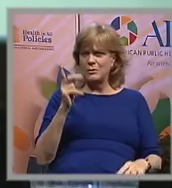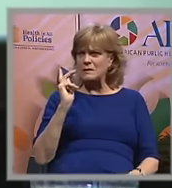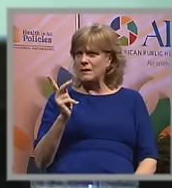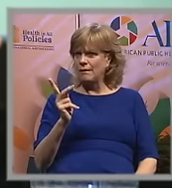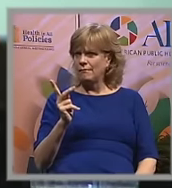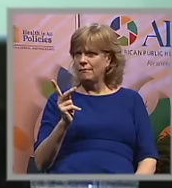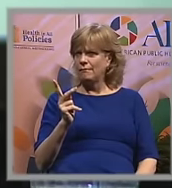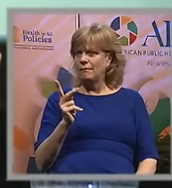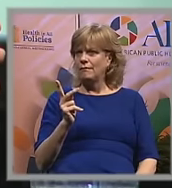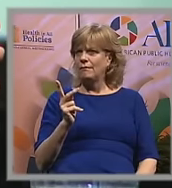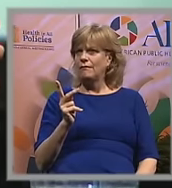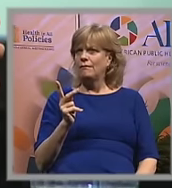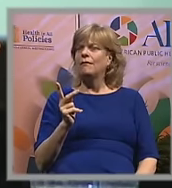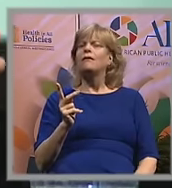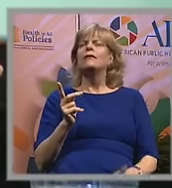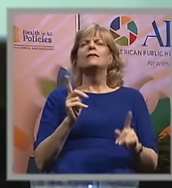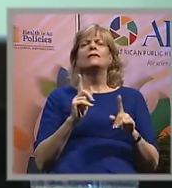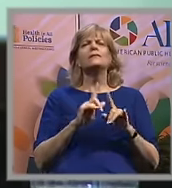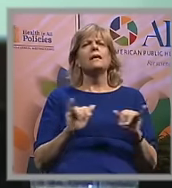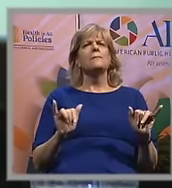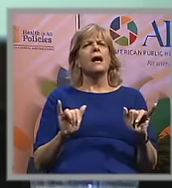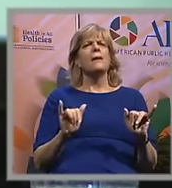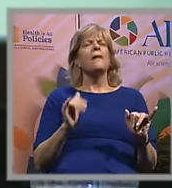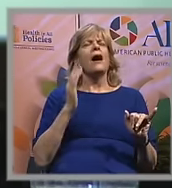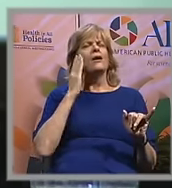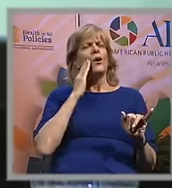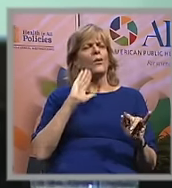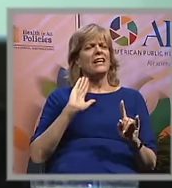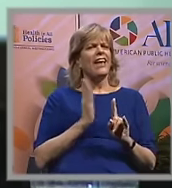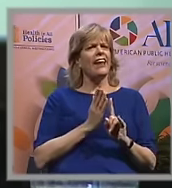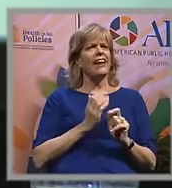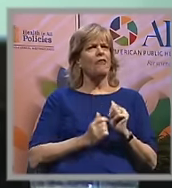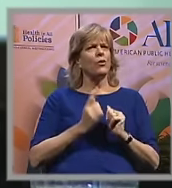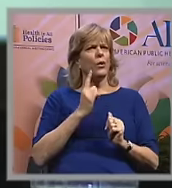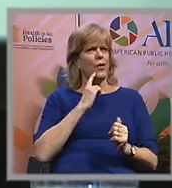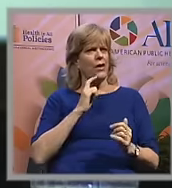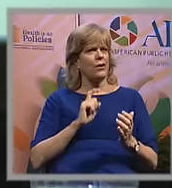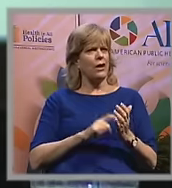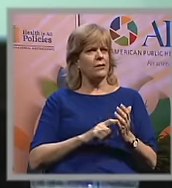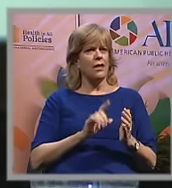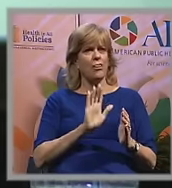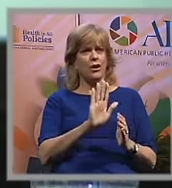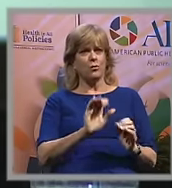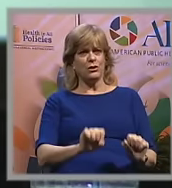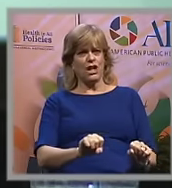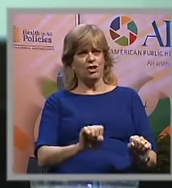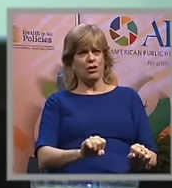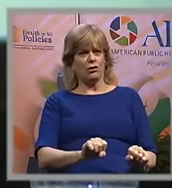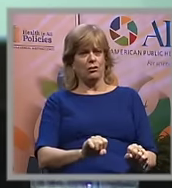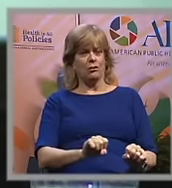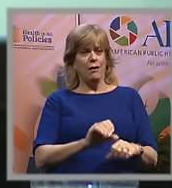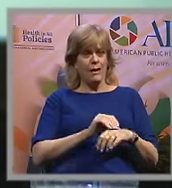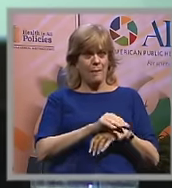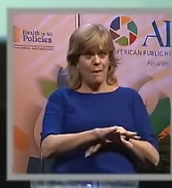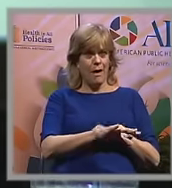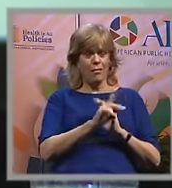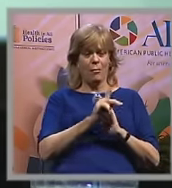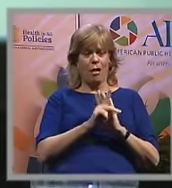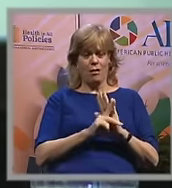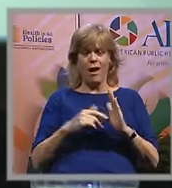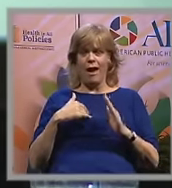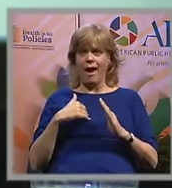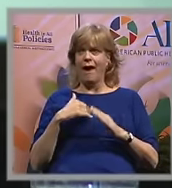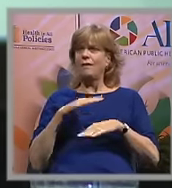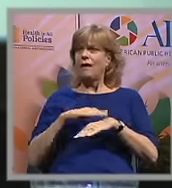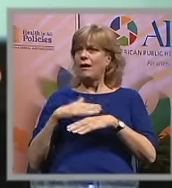But along those lines, we know that getting everyone to the place where they recognize the potential impact that their policies have on health is a